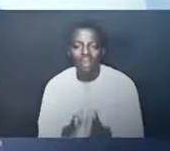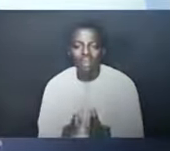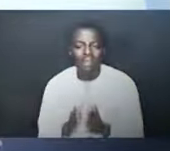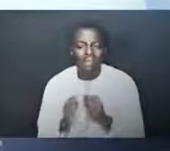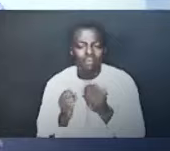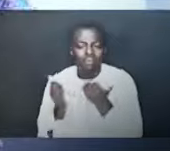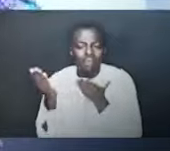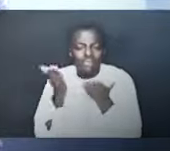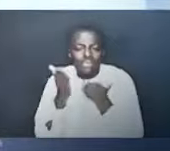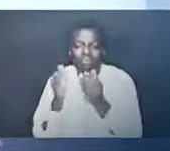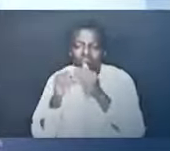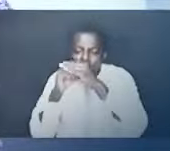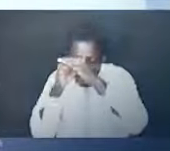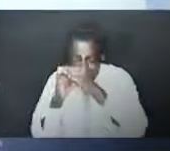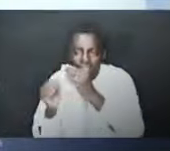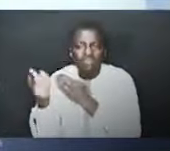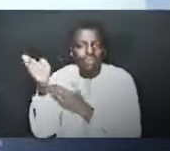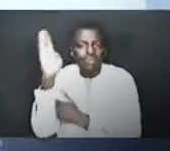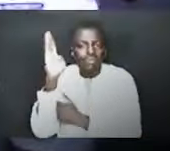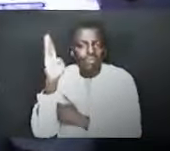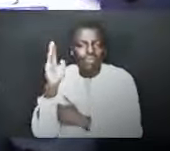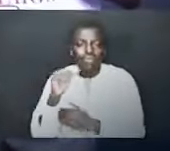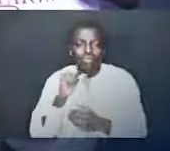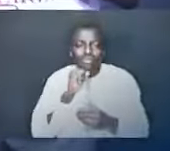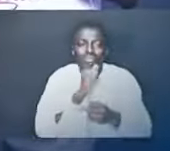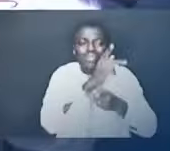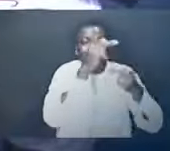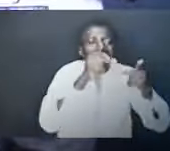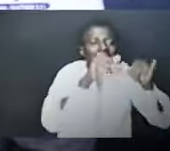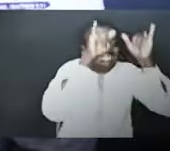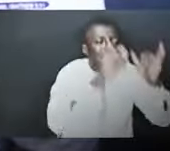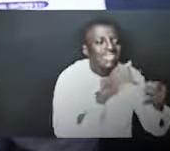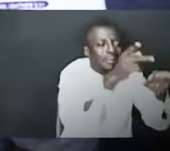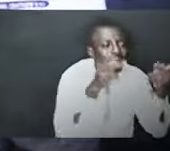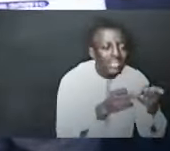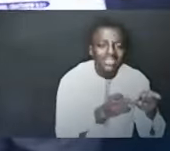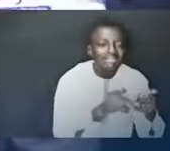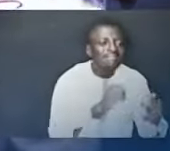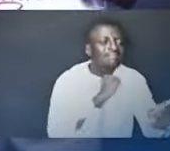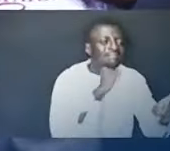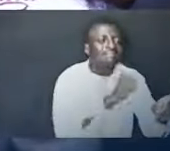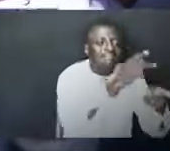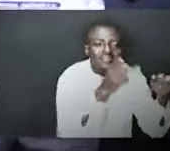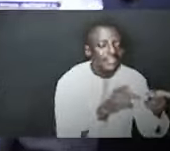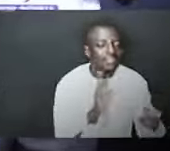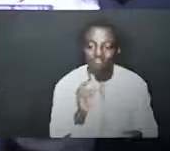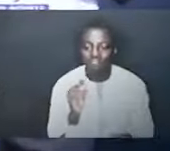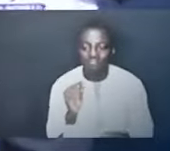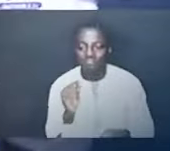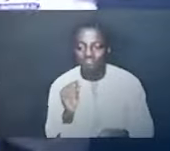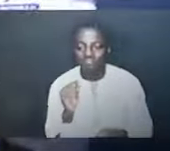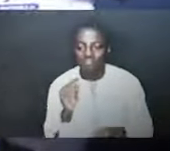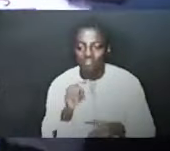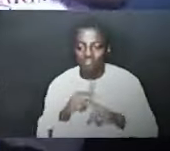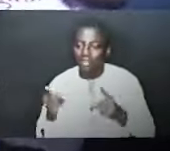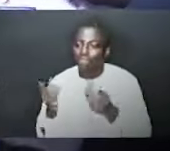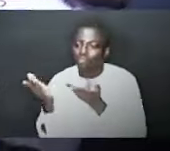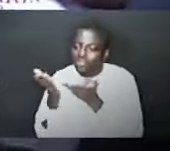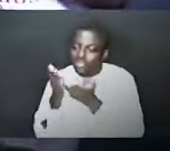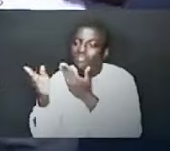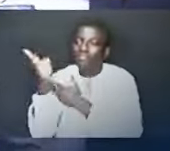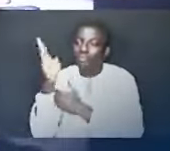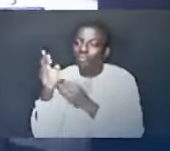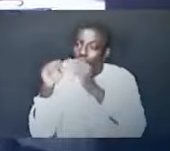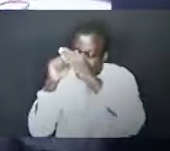particular place, but in spirit and in truth. No kware asori for no won hwe kwan so obesori nyankopon e wo baabi nemu wo besori no honhom